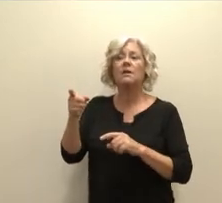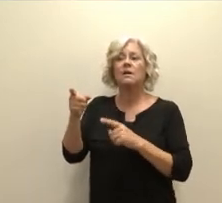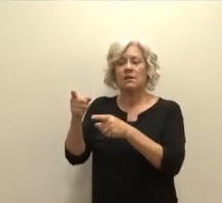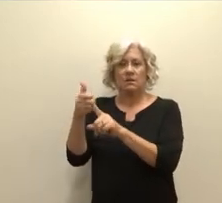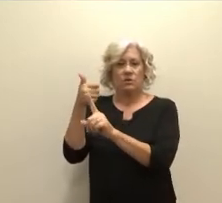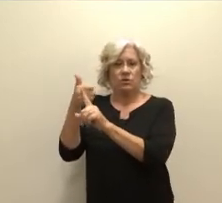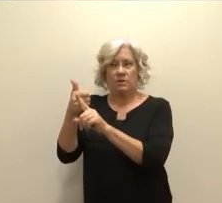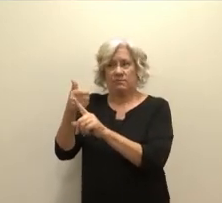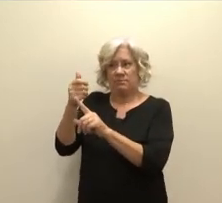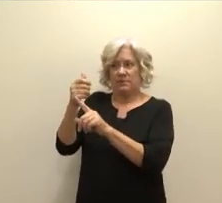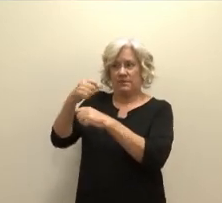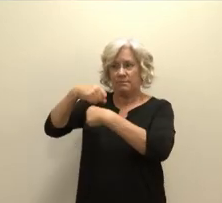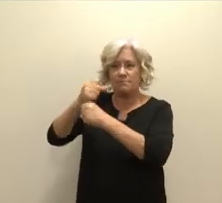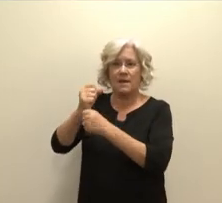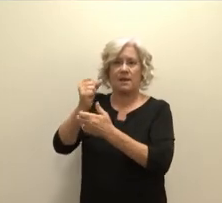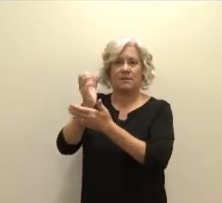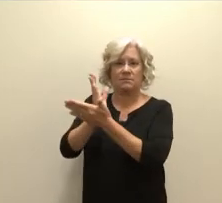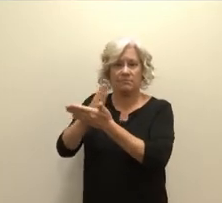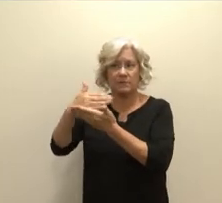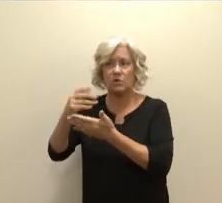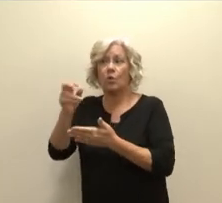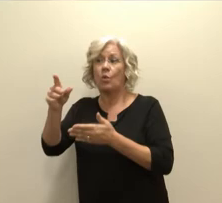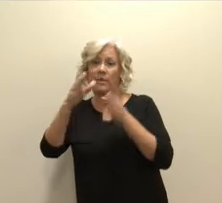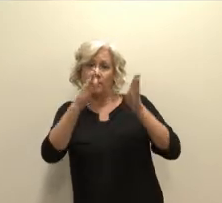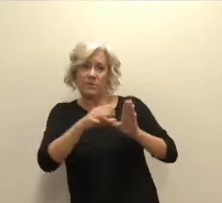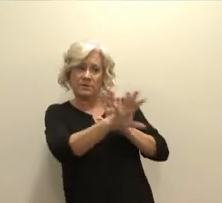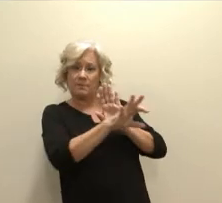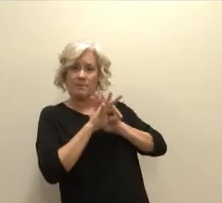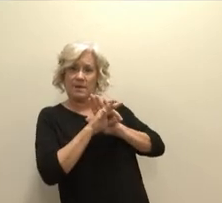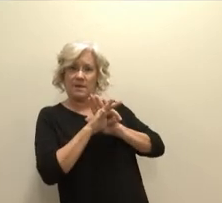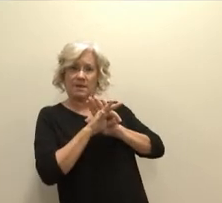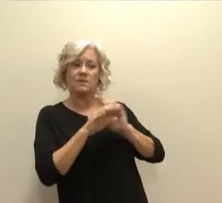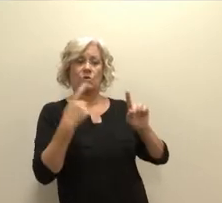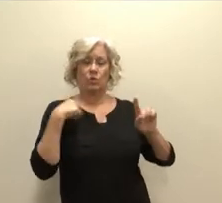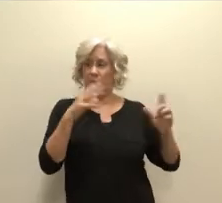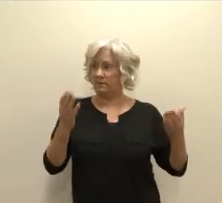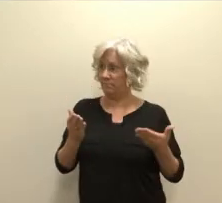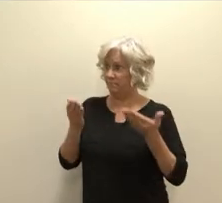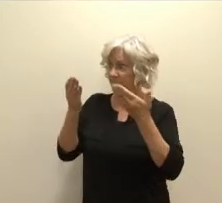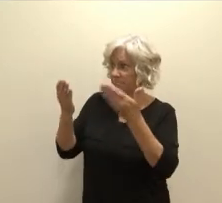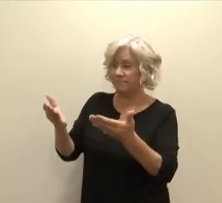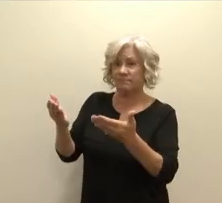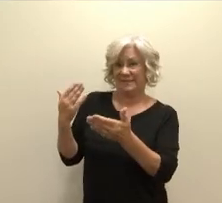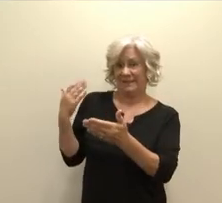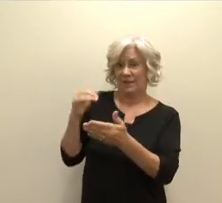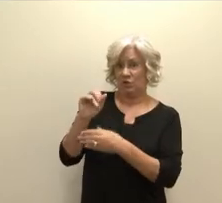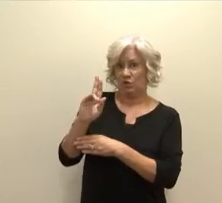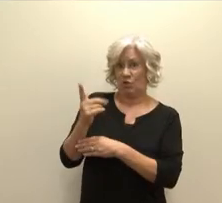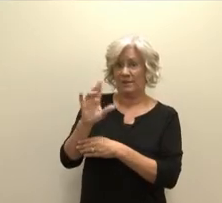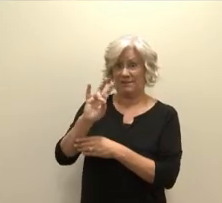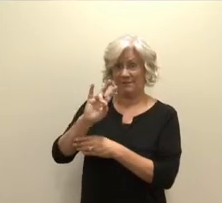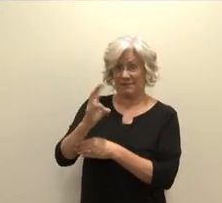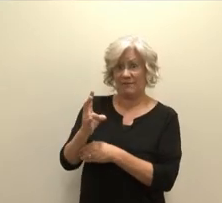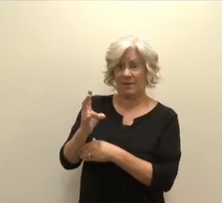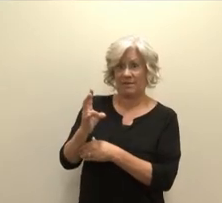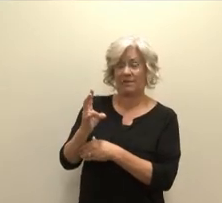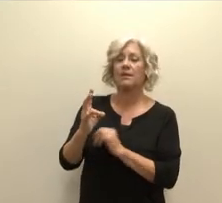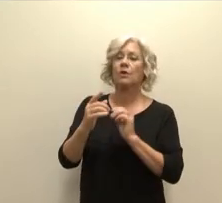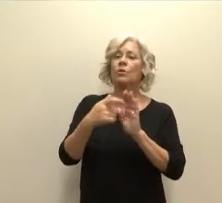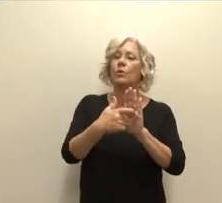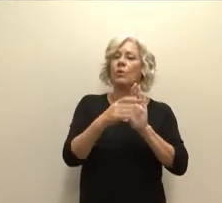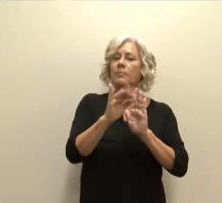preparing the budget, or superintendent's designee. We did present a proposed budget on August 7th. We're required by